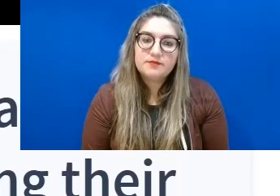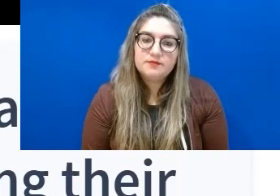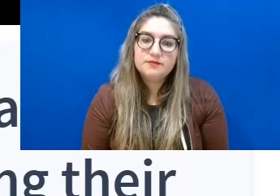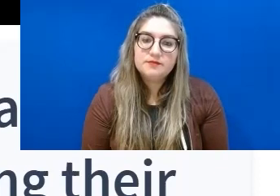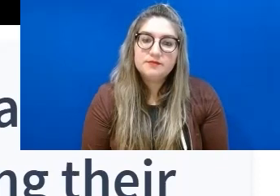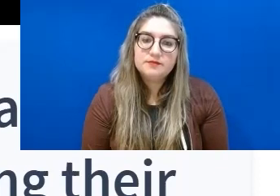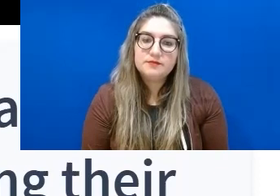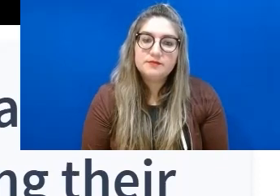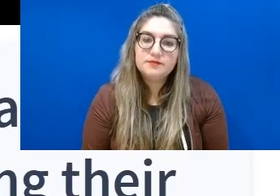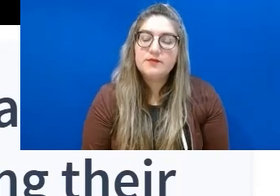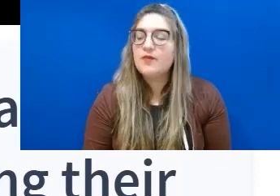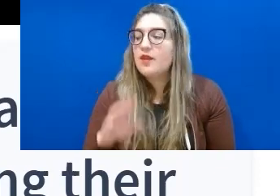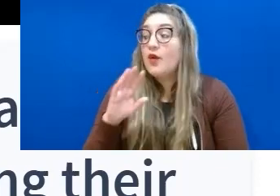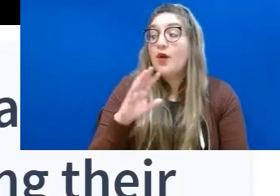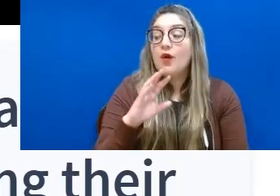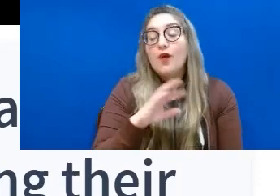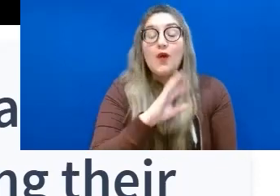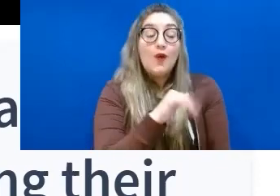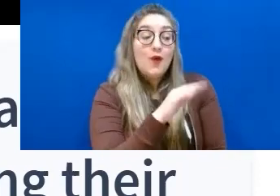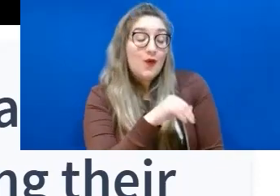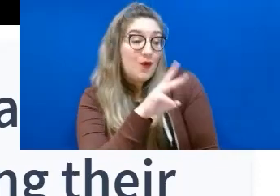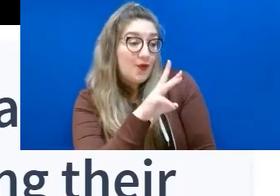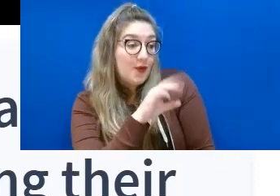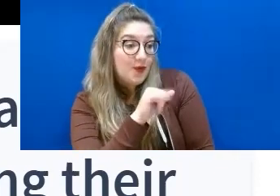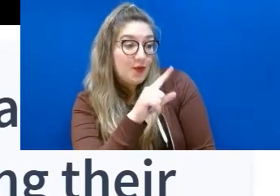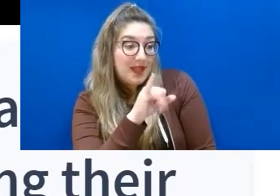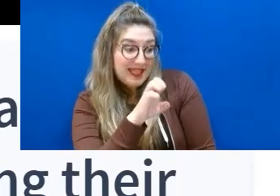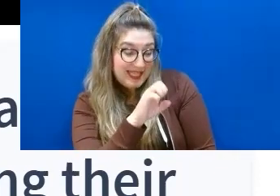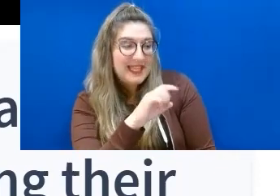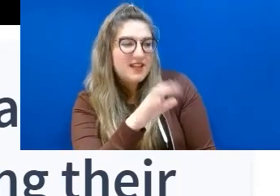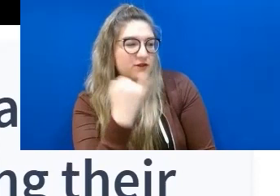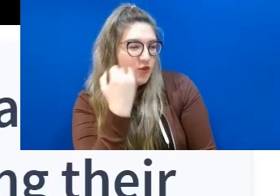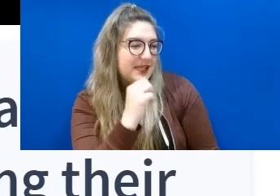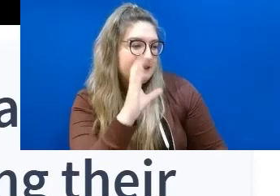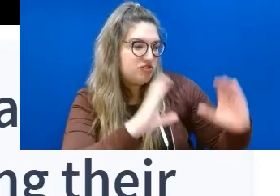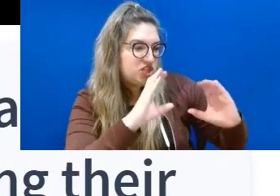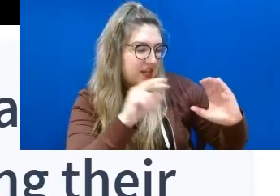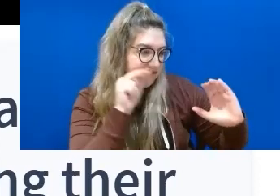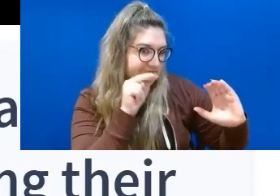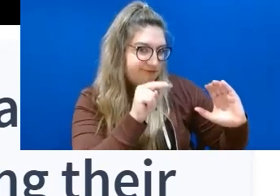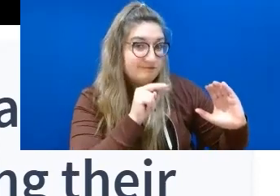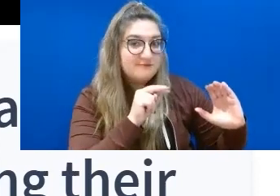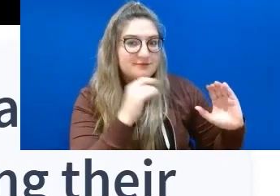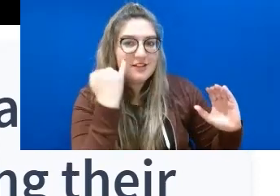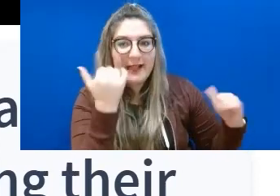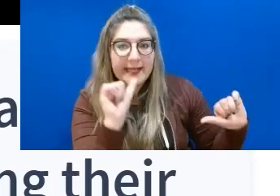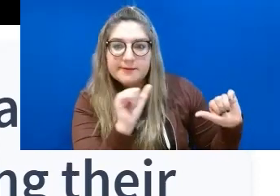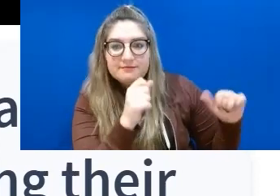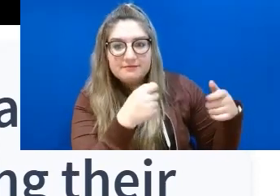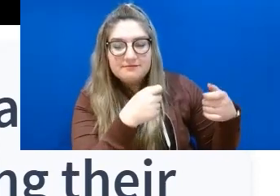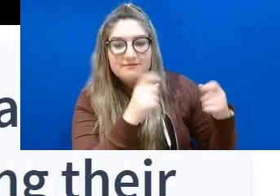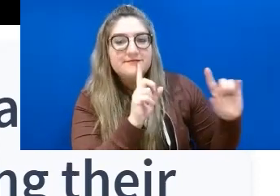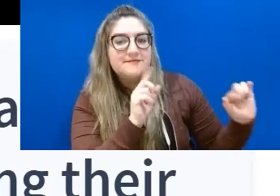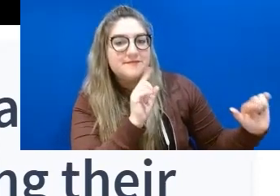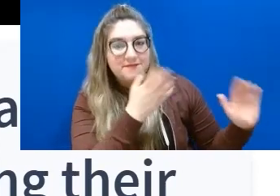Willie, this is probably where I'll need you to man the chat if anyone has any comments in the chat. Okay, so I like